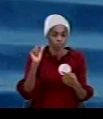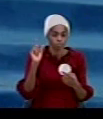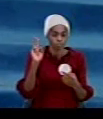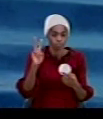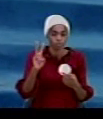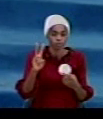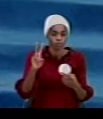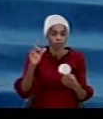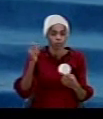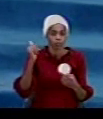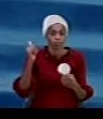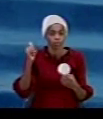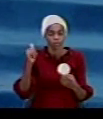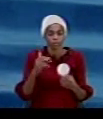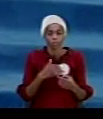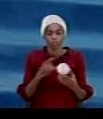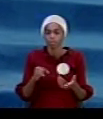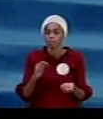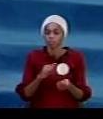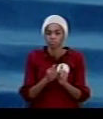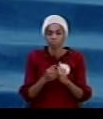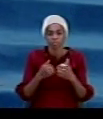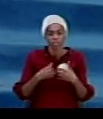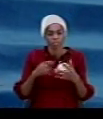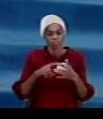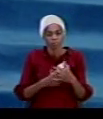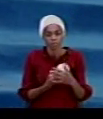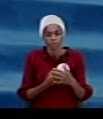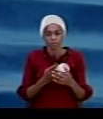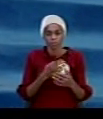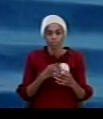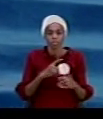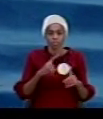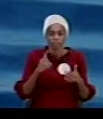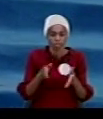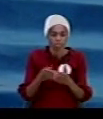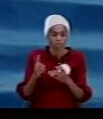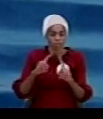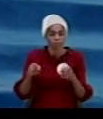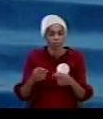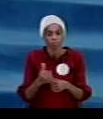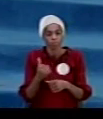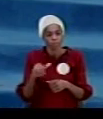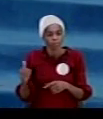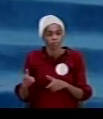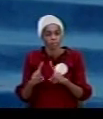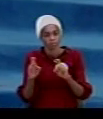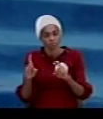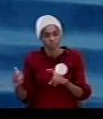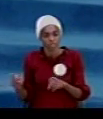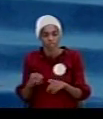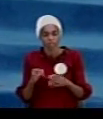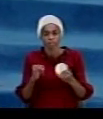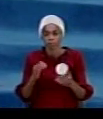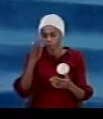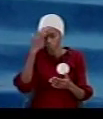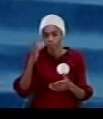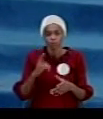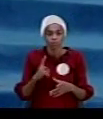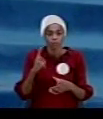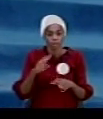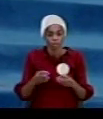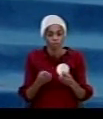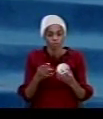begun. Then they asked me to go for other tests again so that they would know the magnitude. To cut the long story